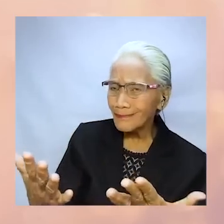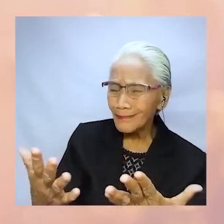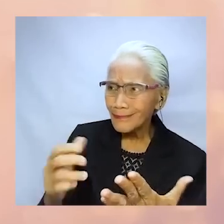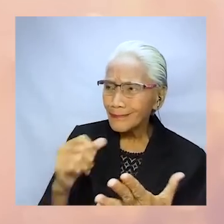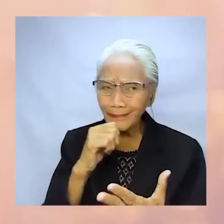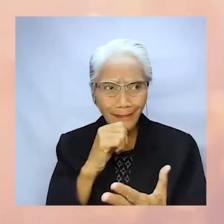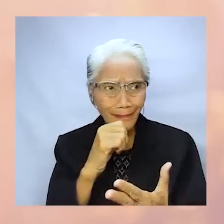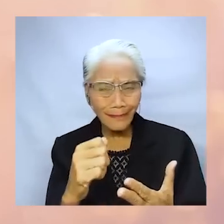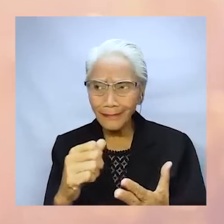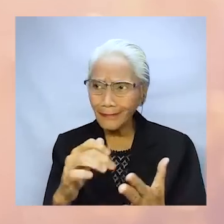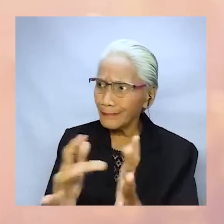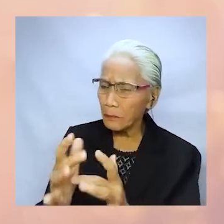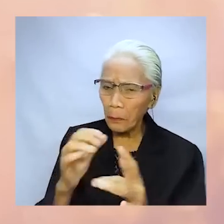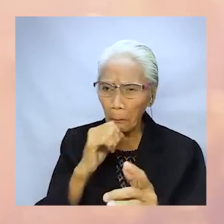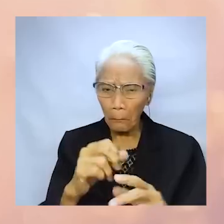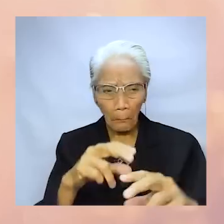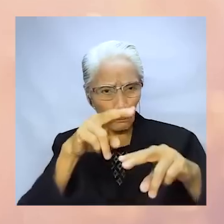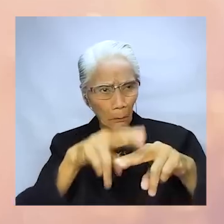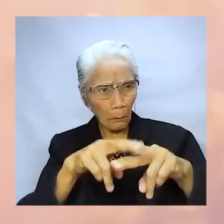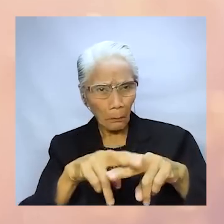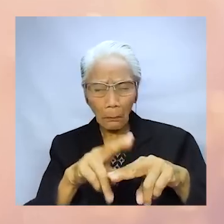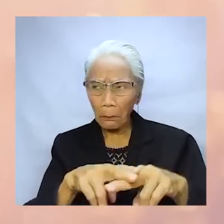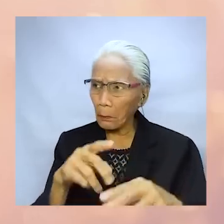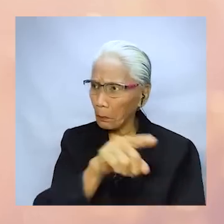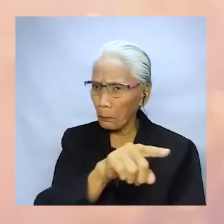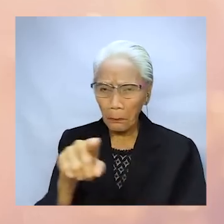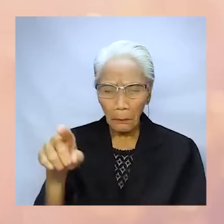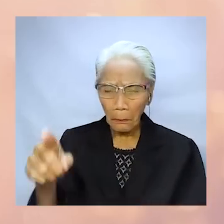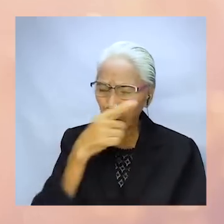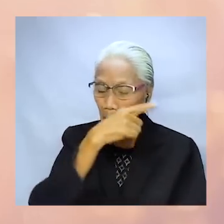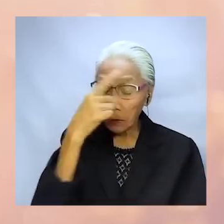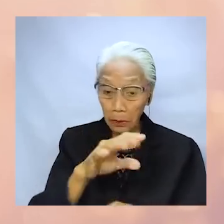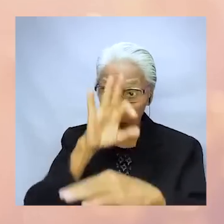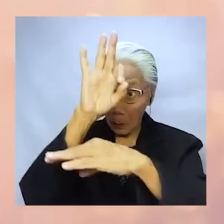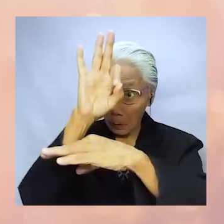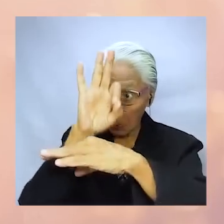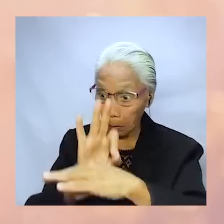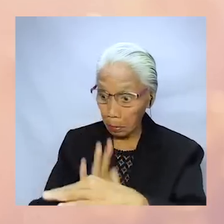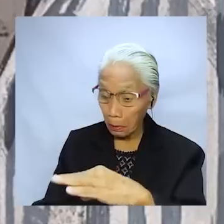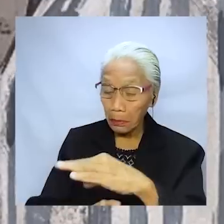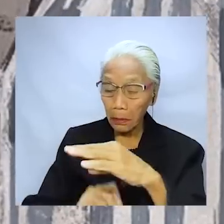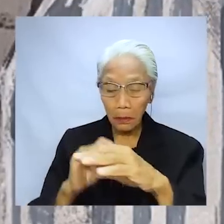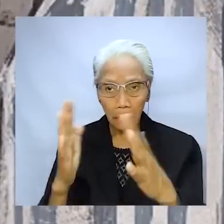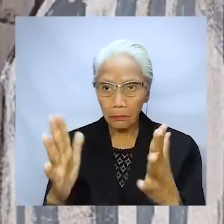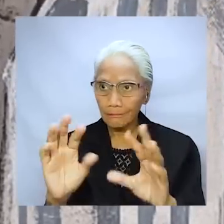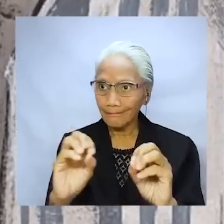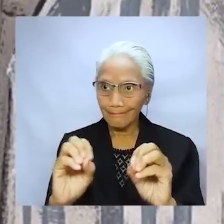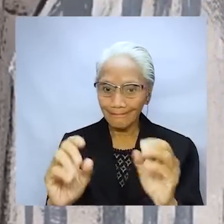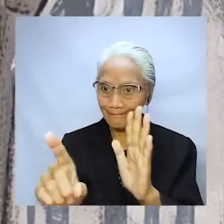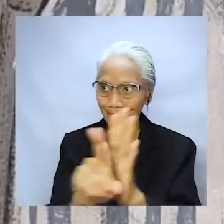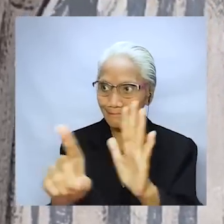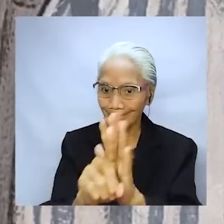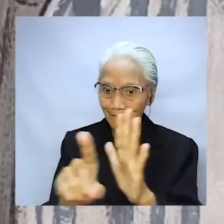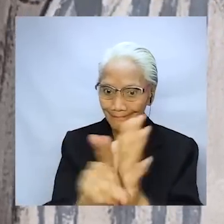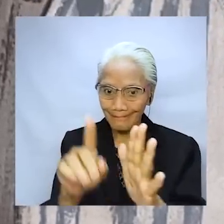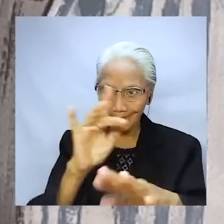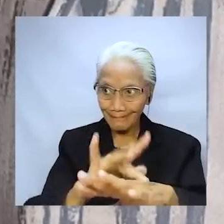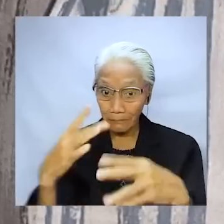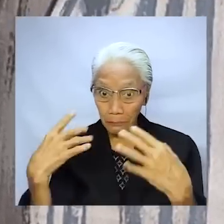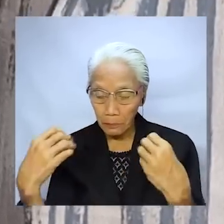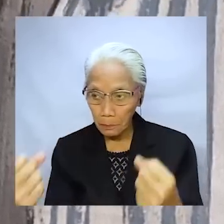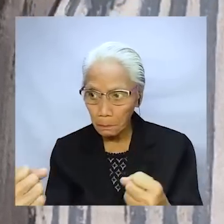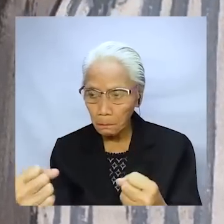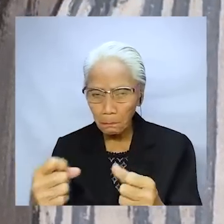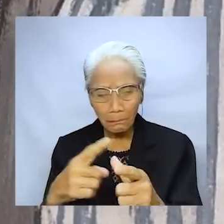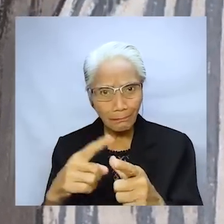the Pharisees because it was the Sabbath, when no one should work or heal. They questioned the man, and it